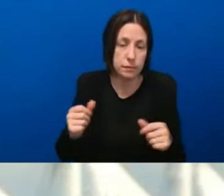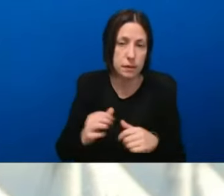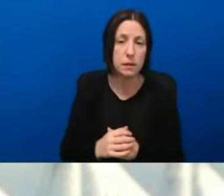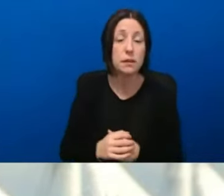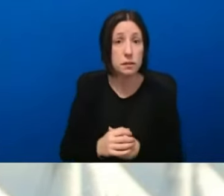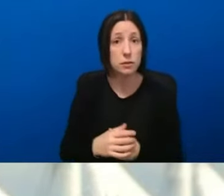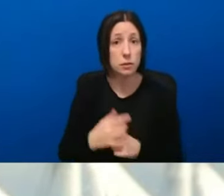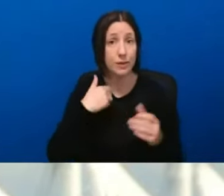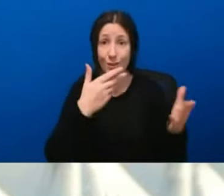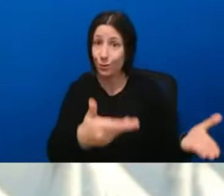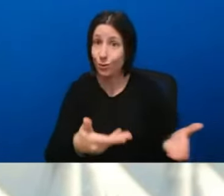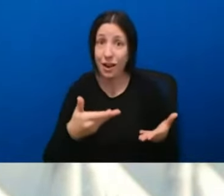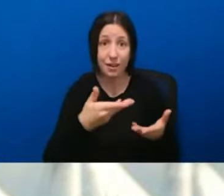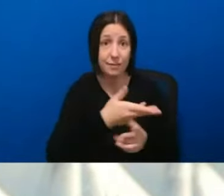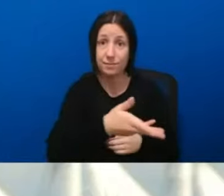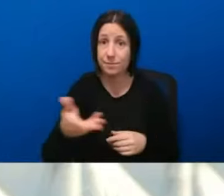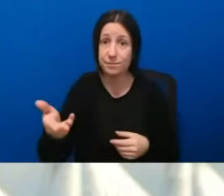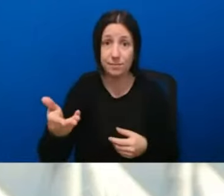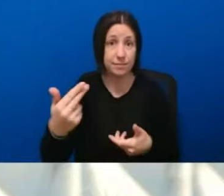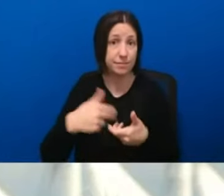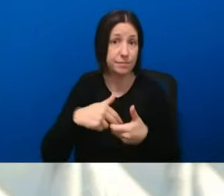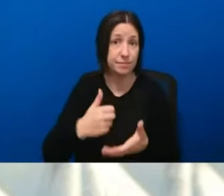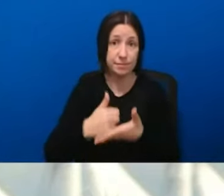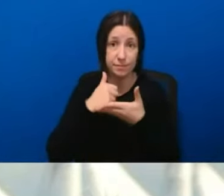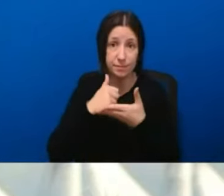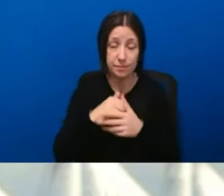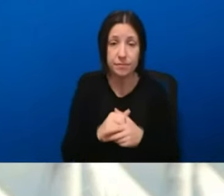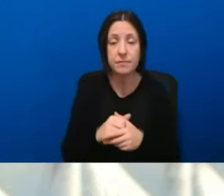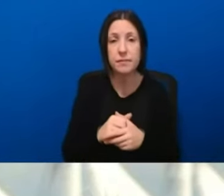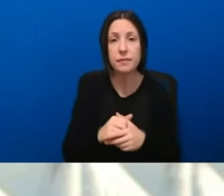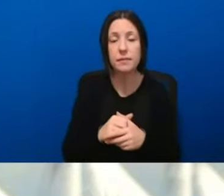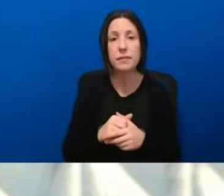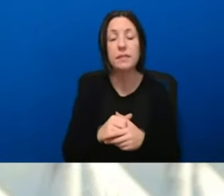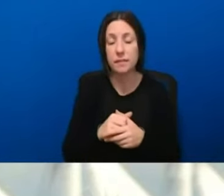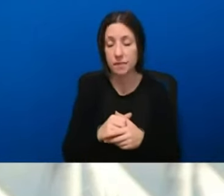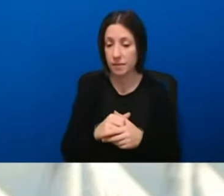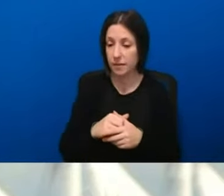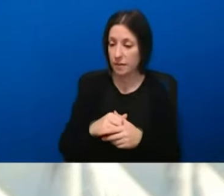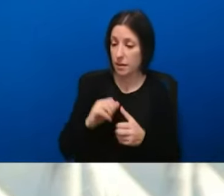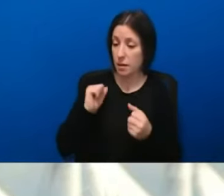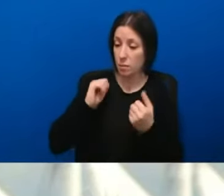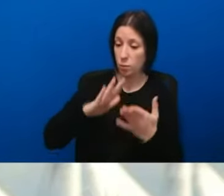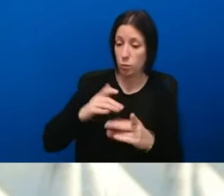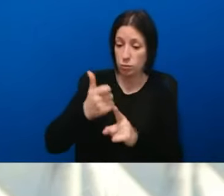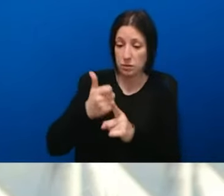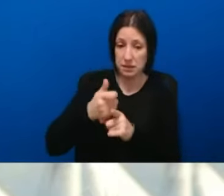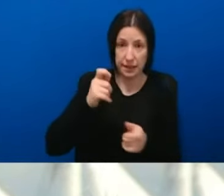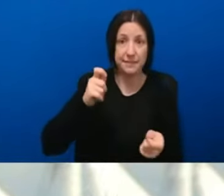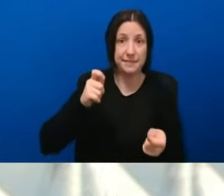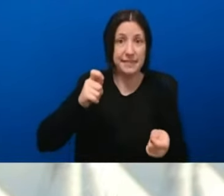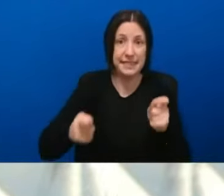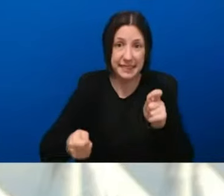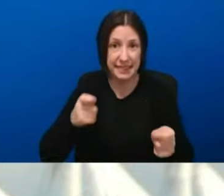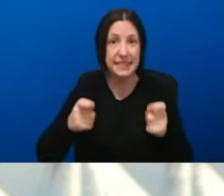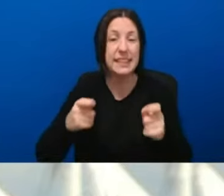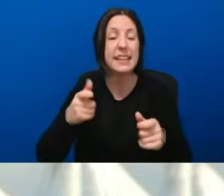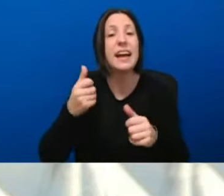that the service welcomes. It is an evolving standard in the sense